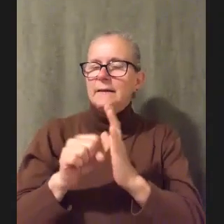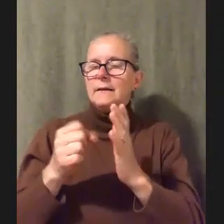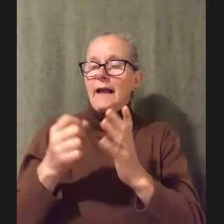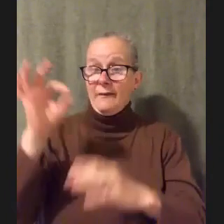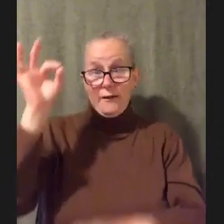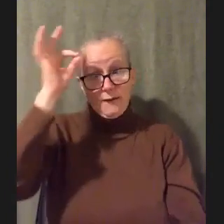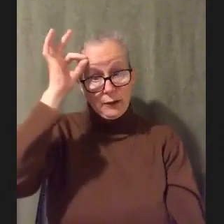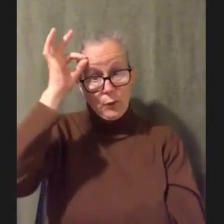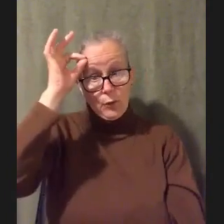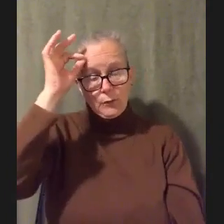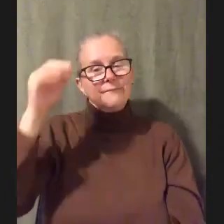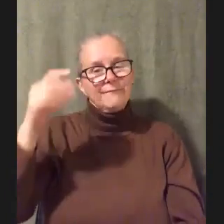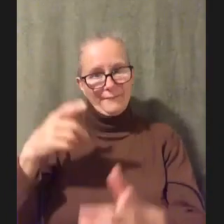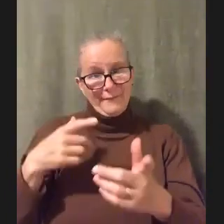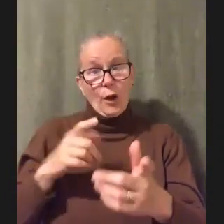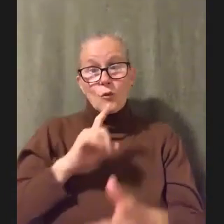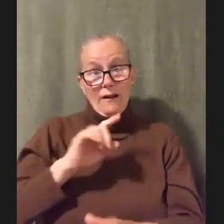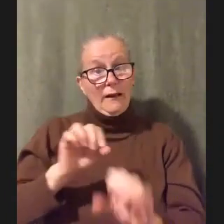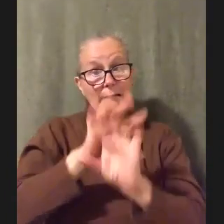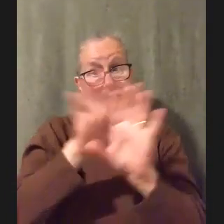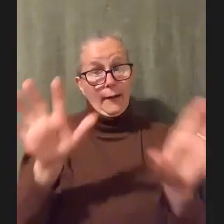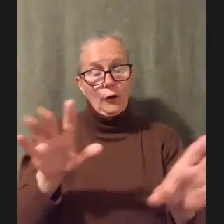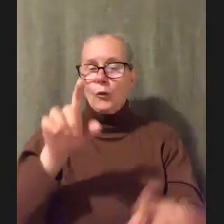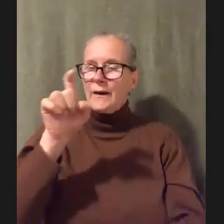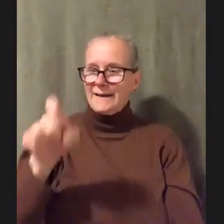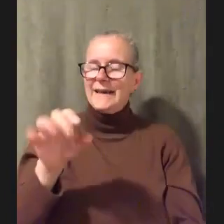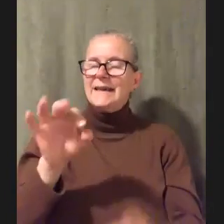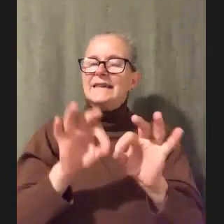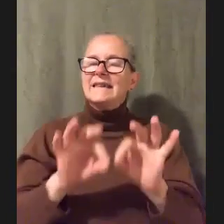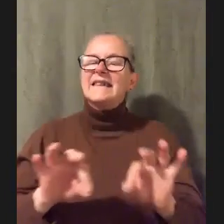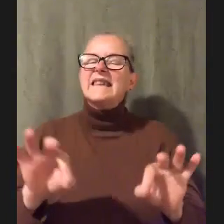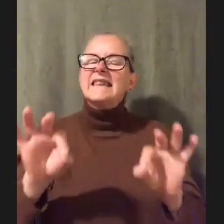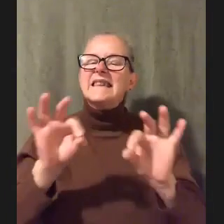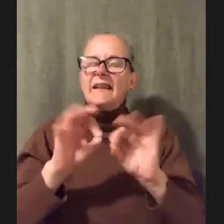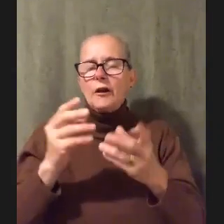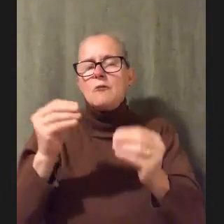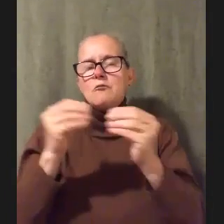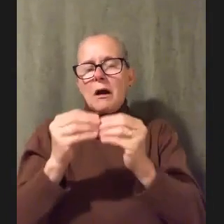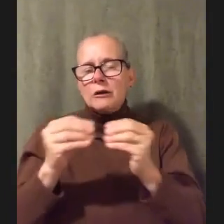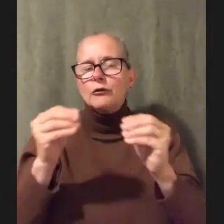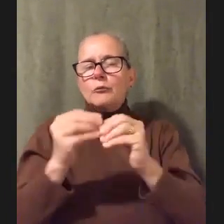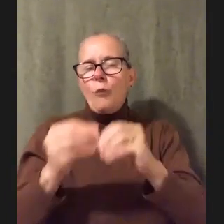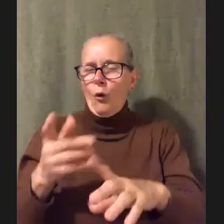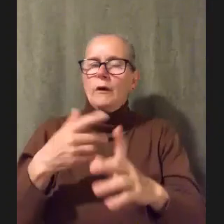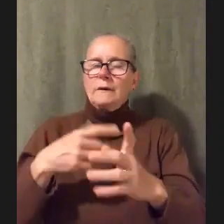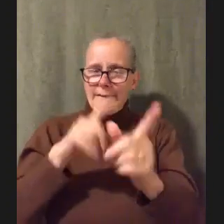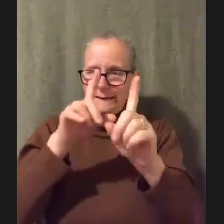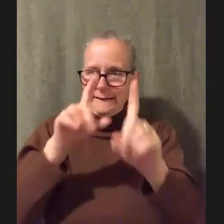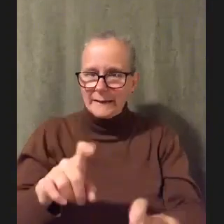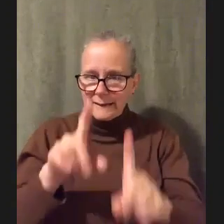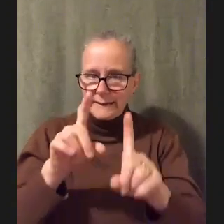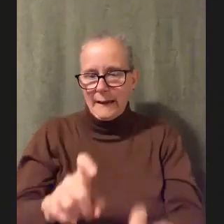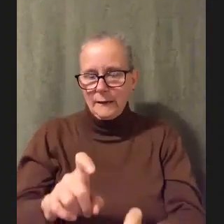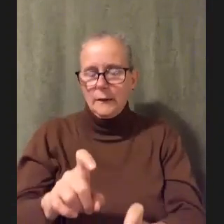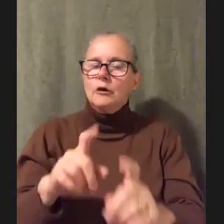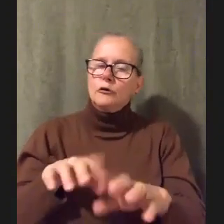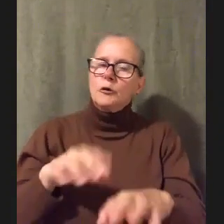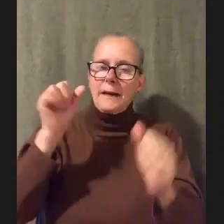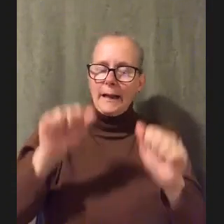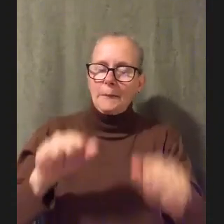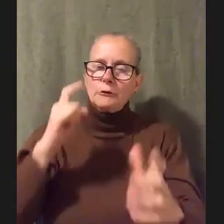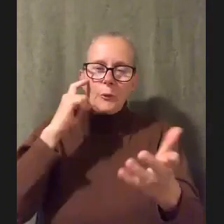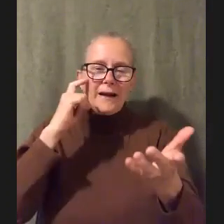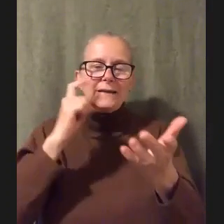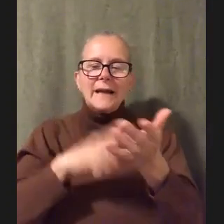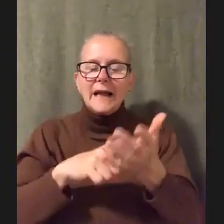level are quite clear that we need significantly more testing capability to identify and